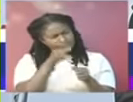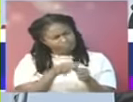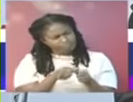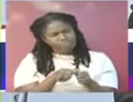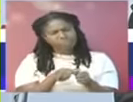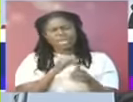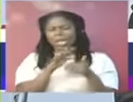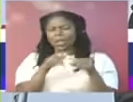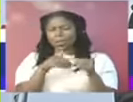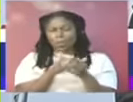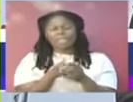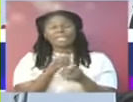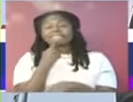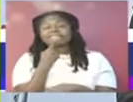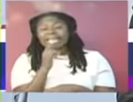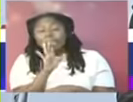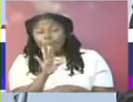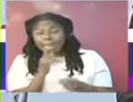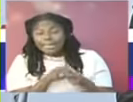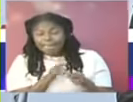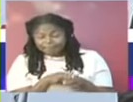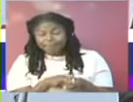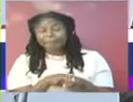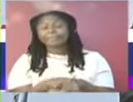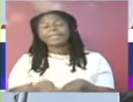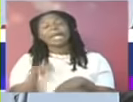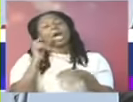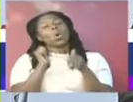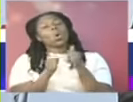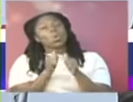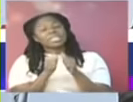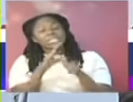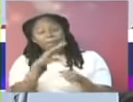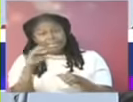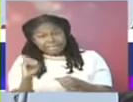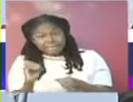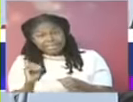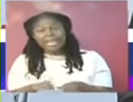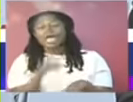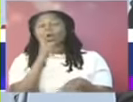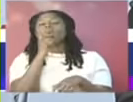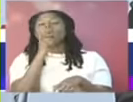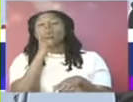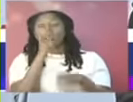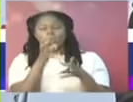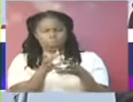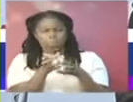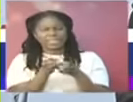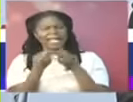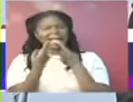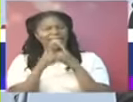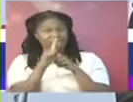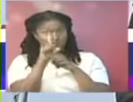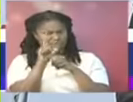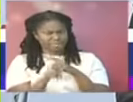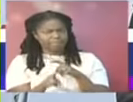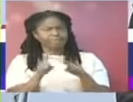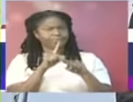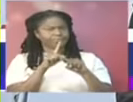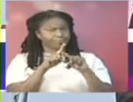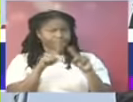media house, and identify which panelists they wish to pose their questions to. Because our time is limited, we